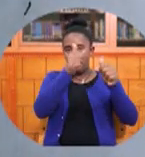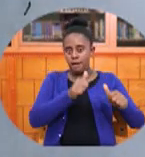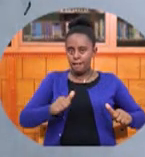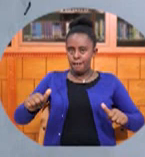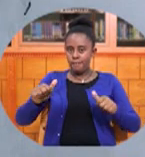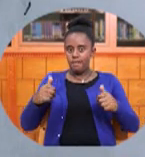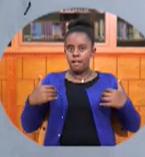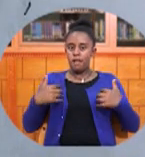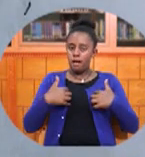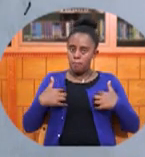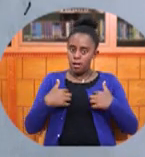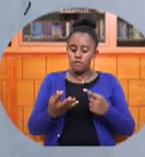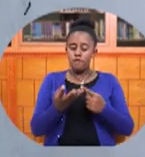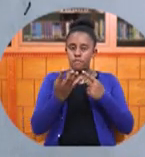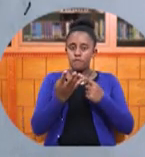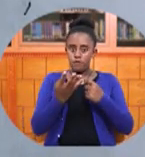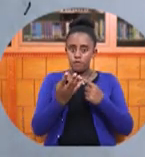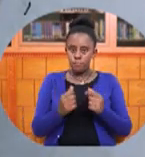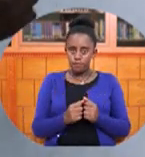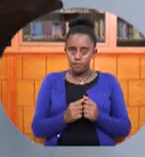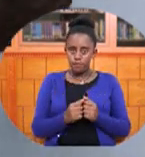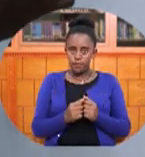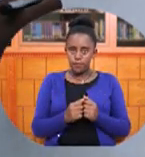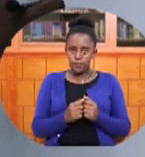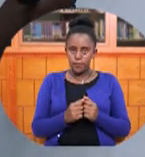The fourth one is arboreal animal.